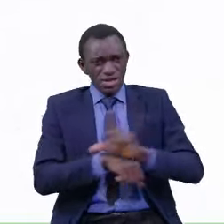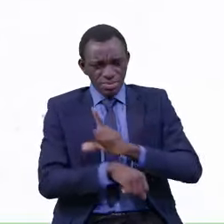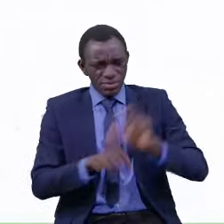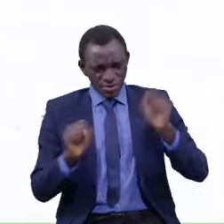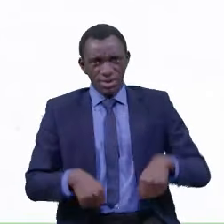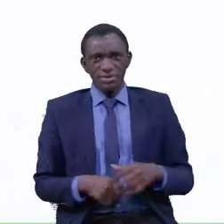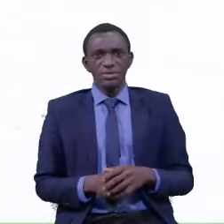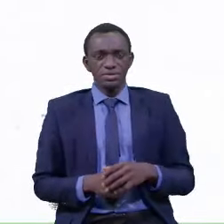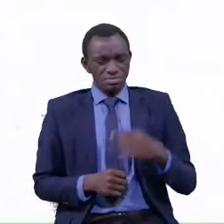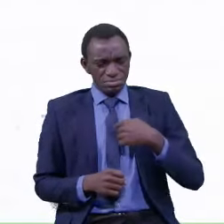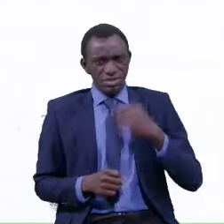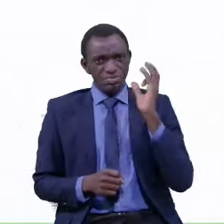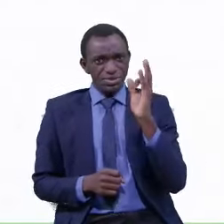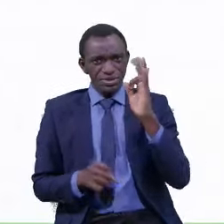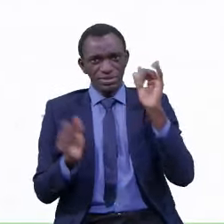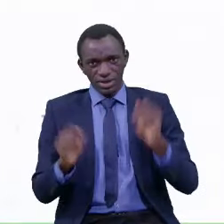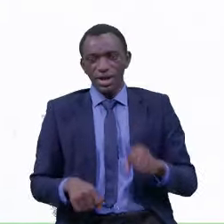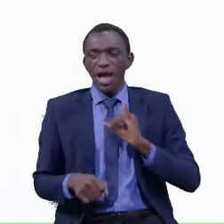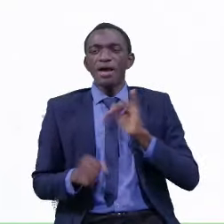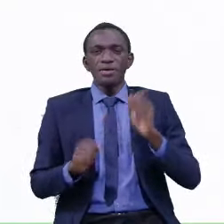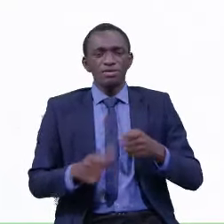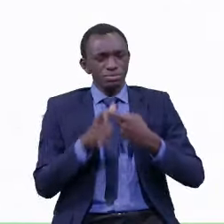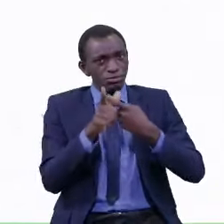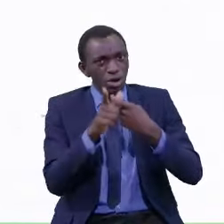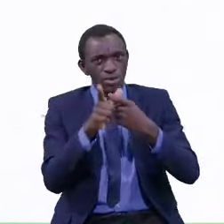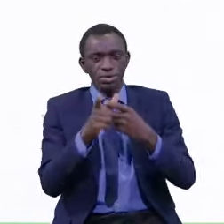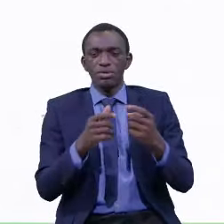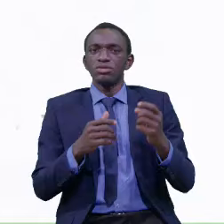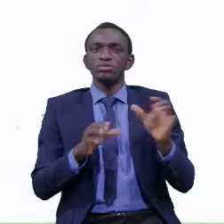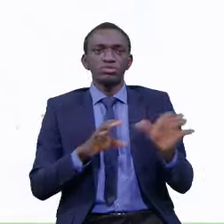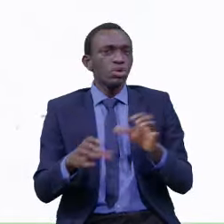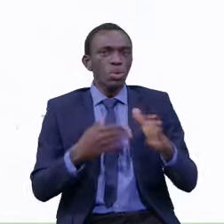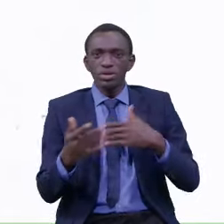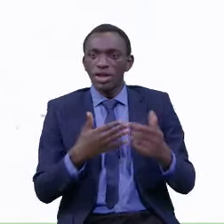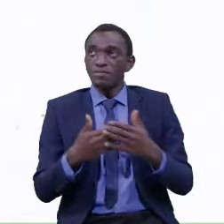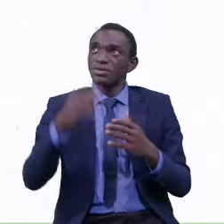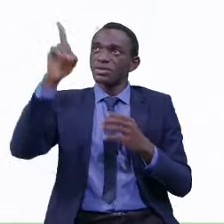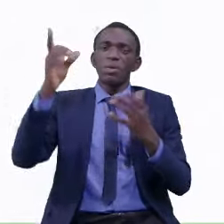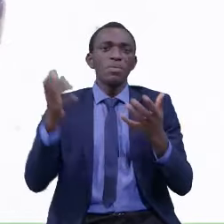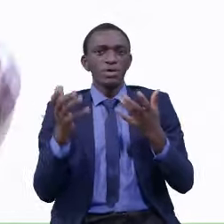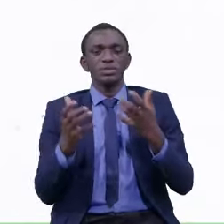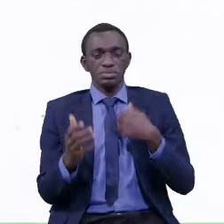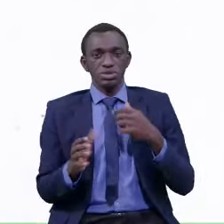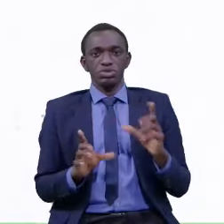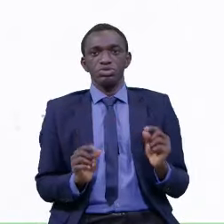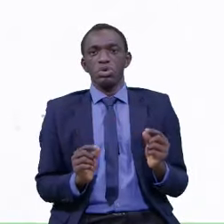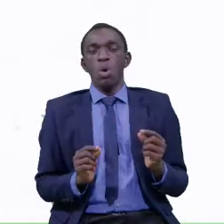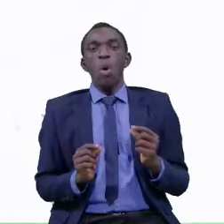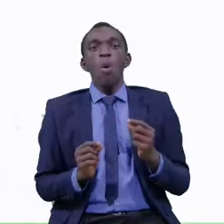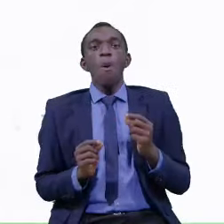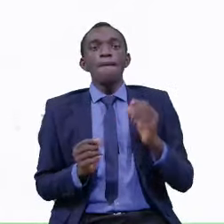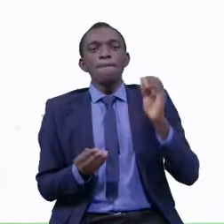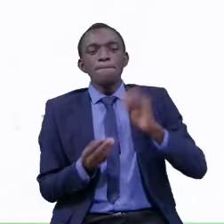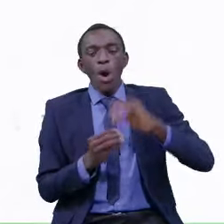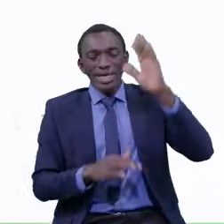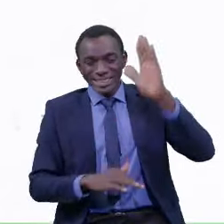can run, I can do whatever he wants me to do more than they all.